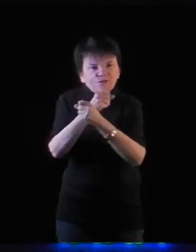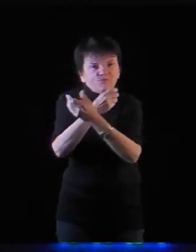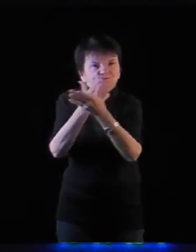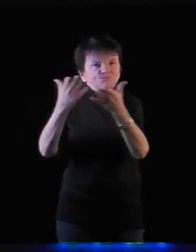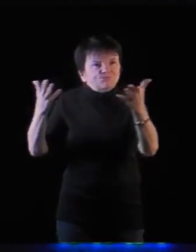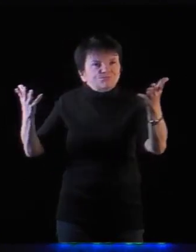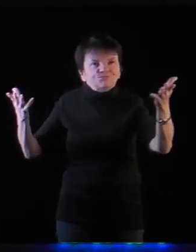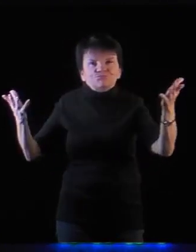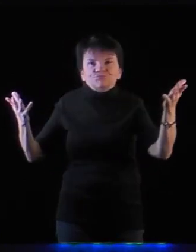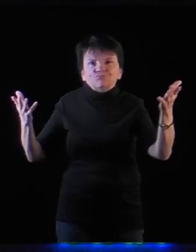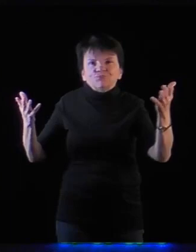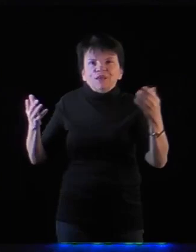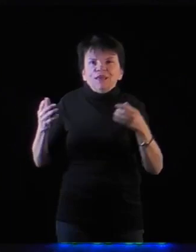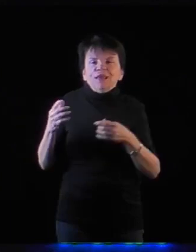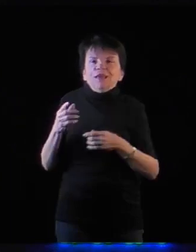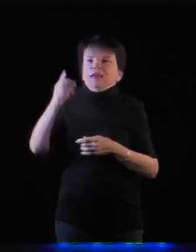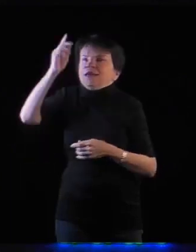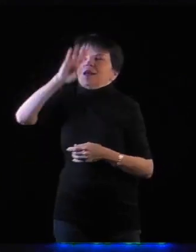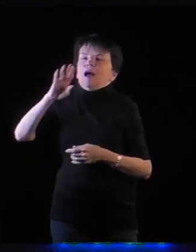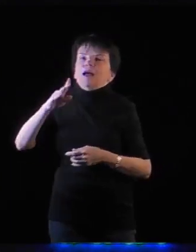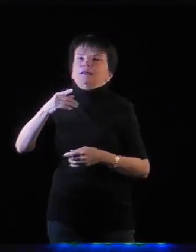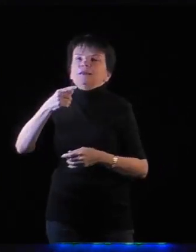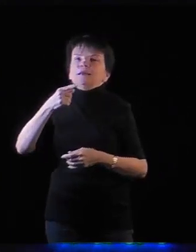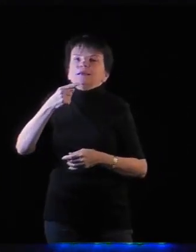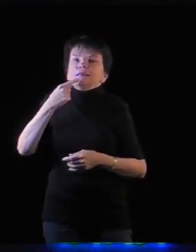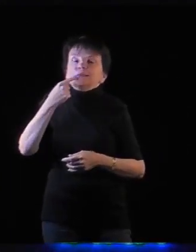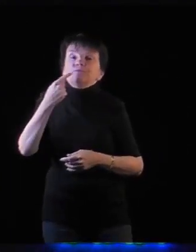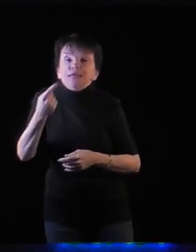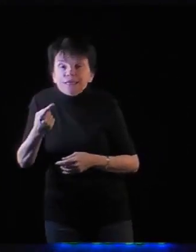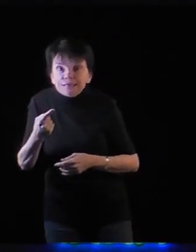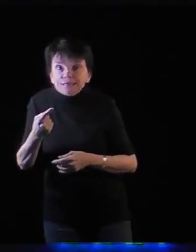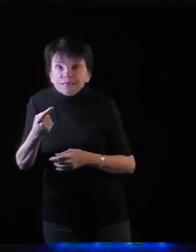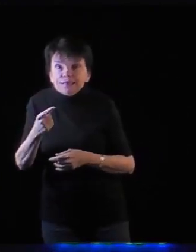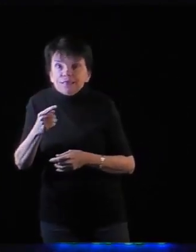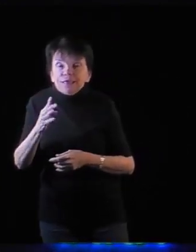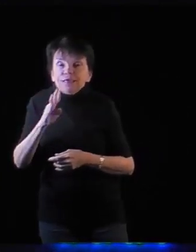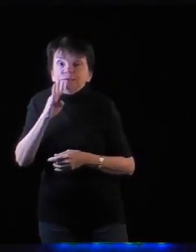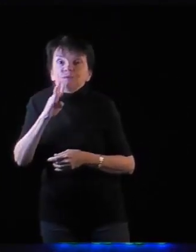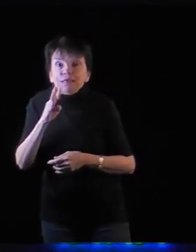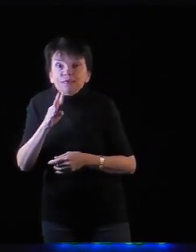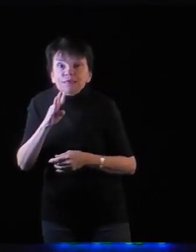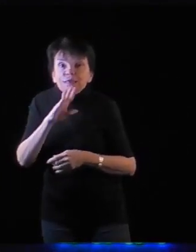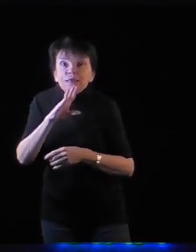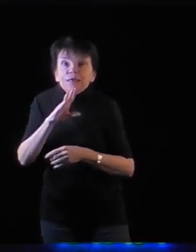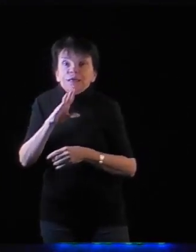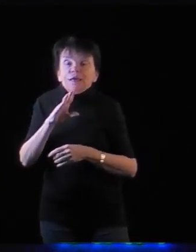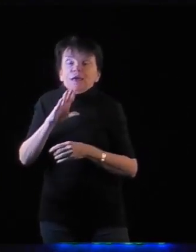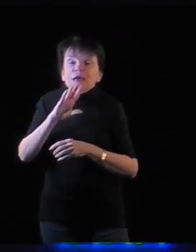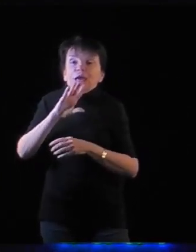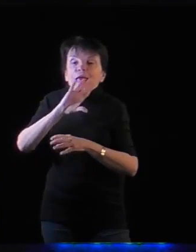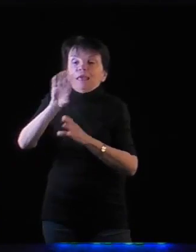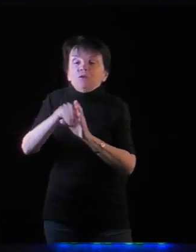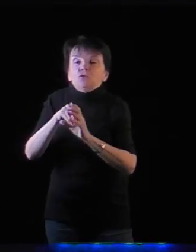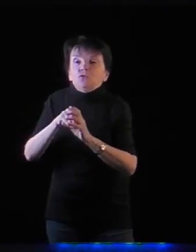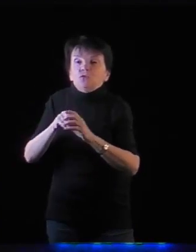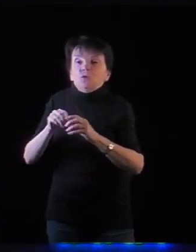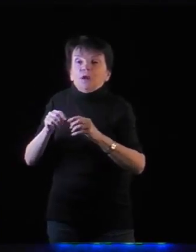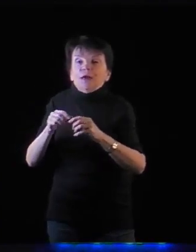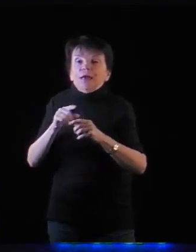about how he speaks something into existence, he speaks things into being or becoming